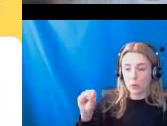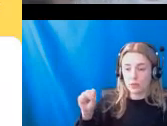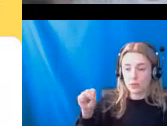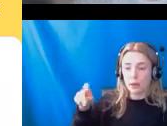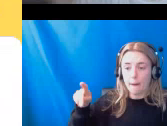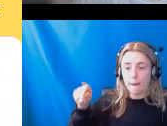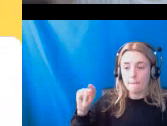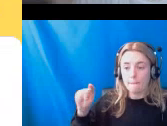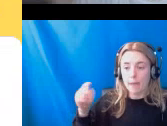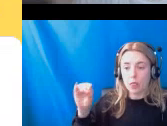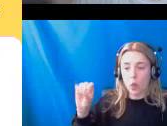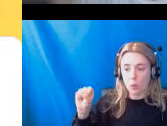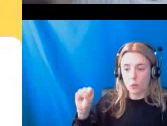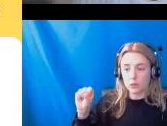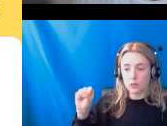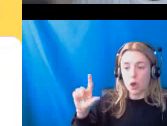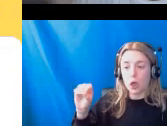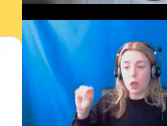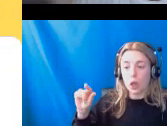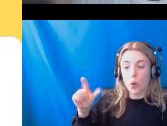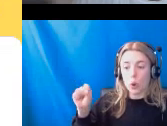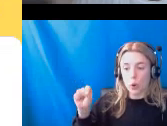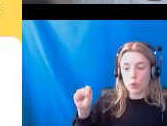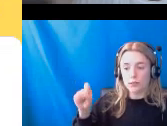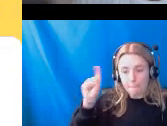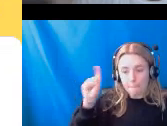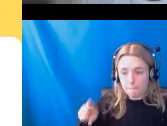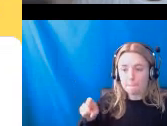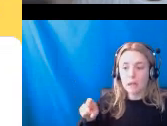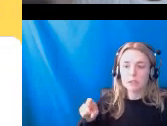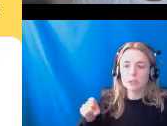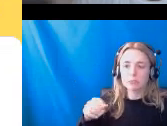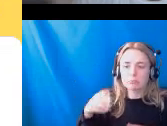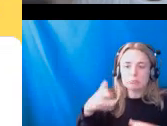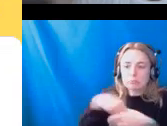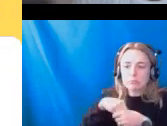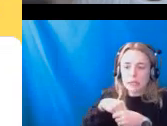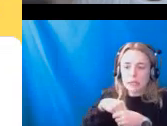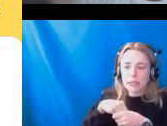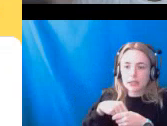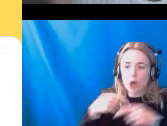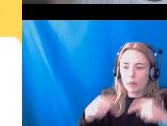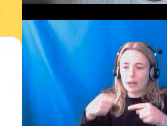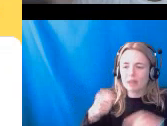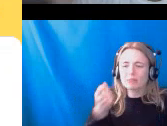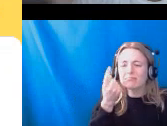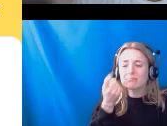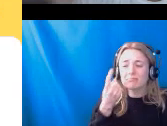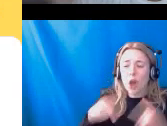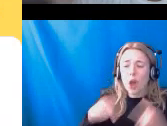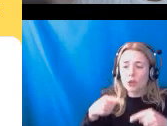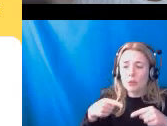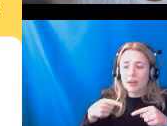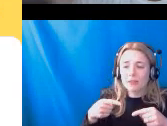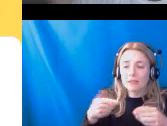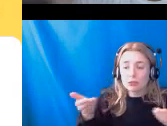argumentative section. That is that's all you're doing. There is no introduction to that part because you've already written your